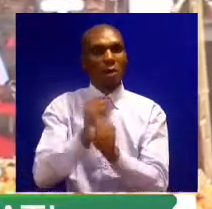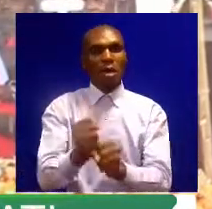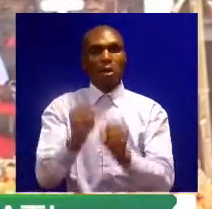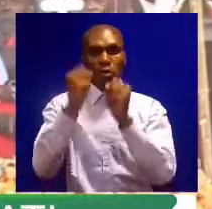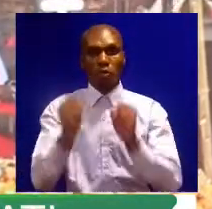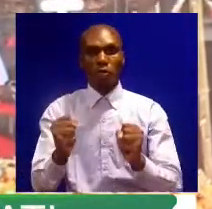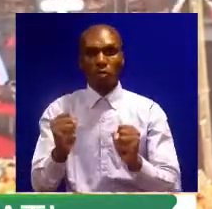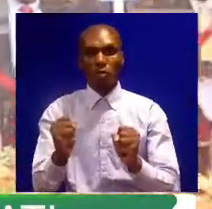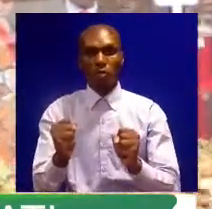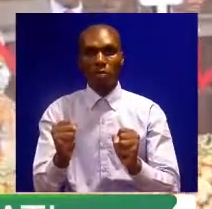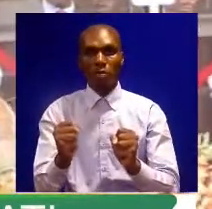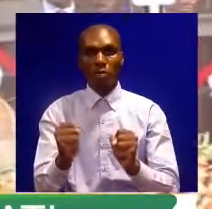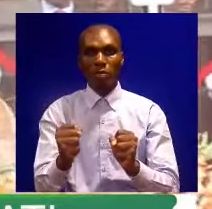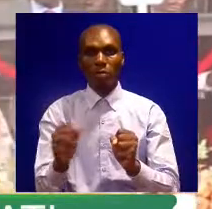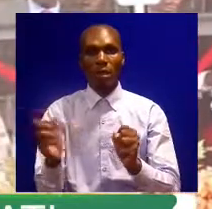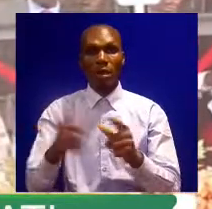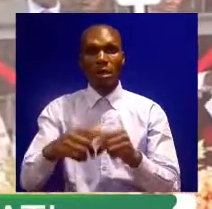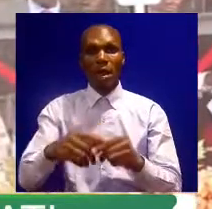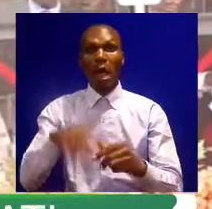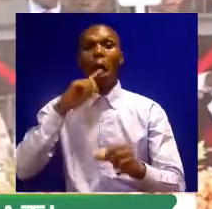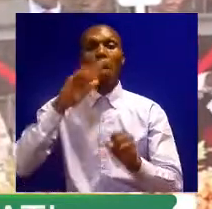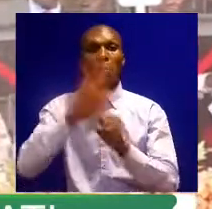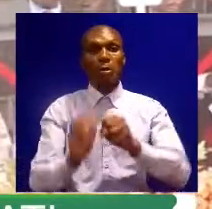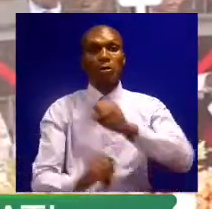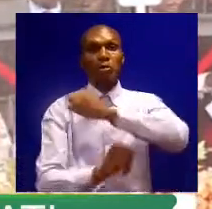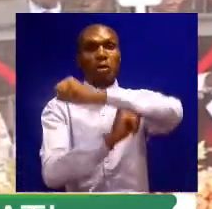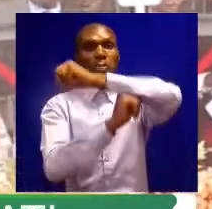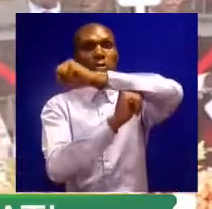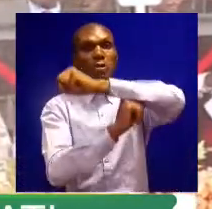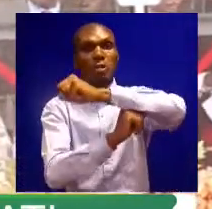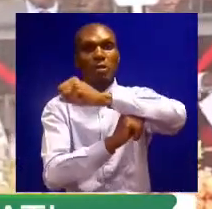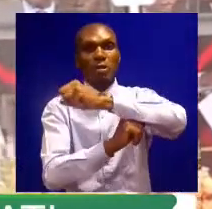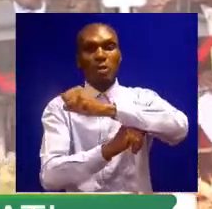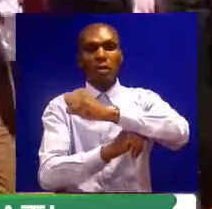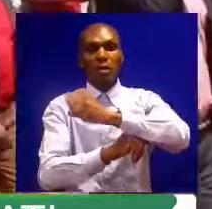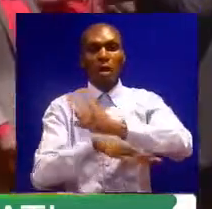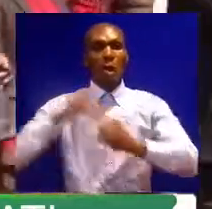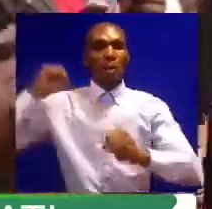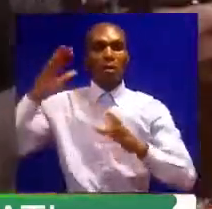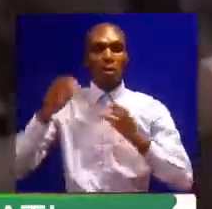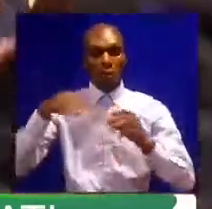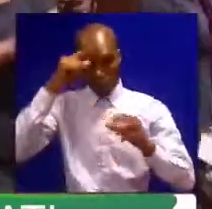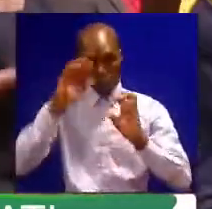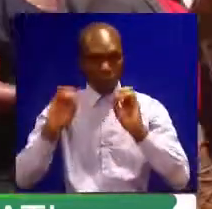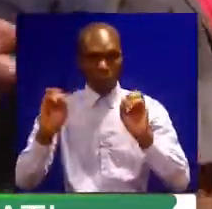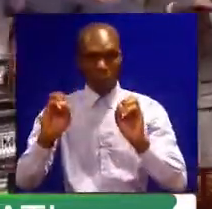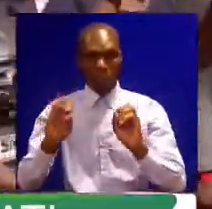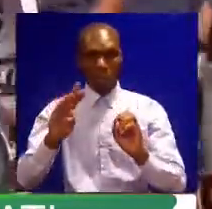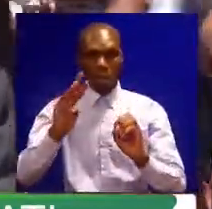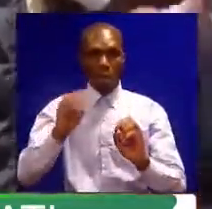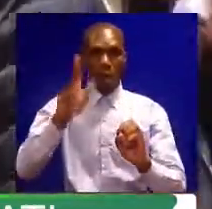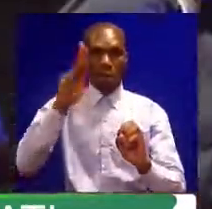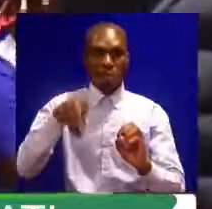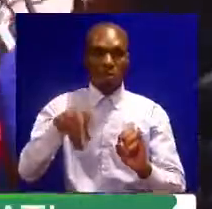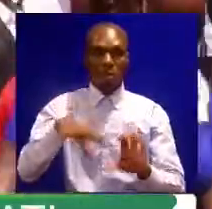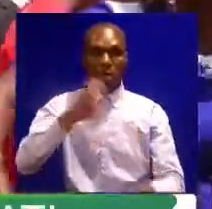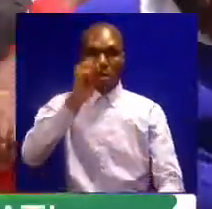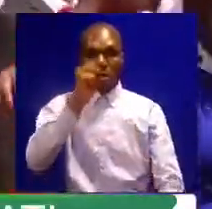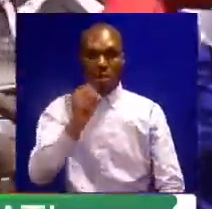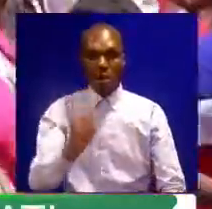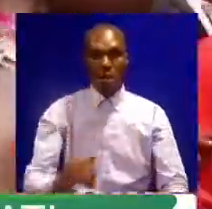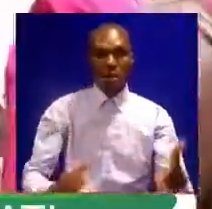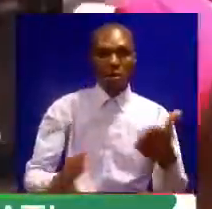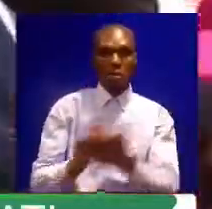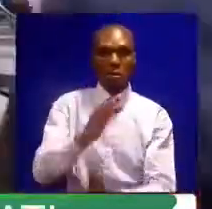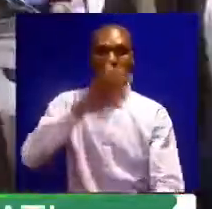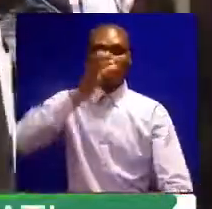and unwavering support despite our political affiliation. Omubunge wa South Mugrango Silvana Siosoro kwetera